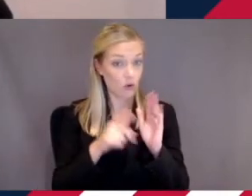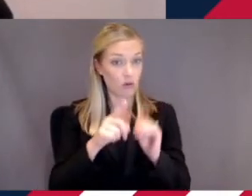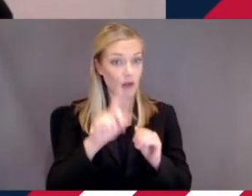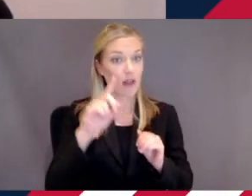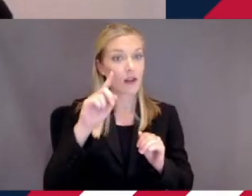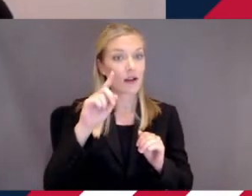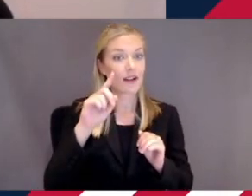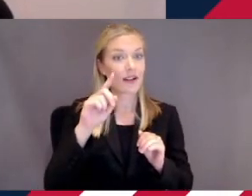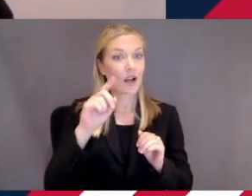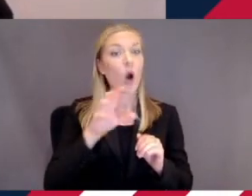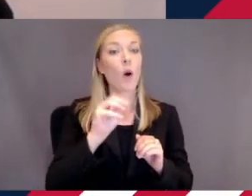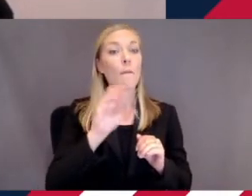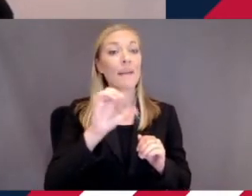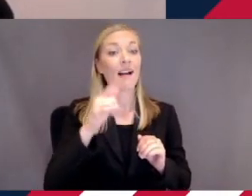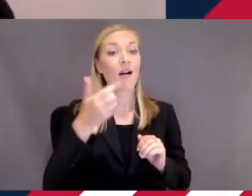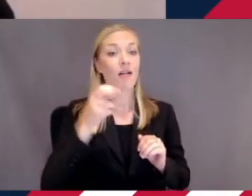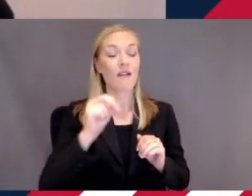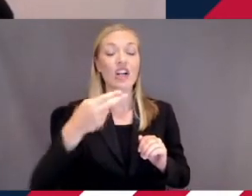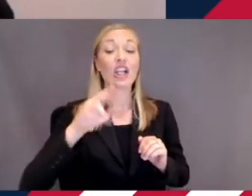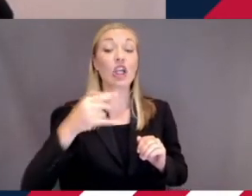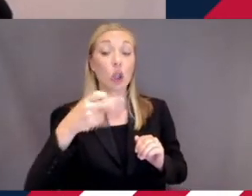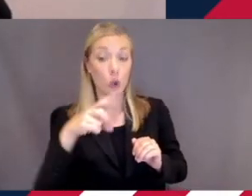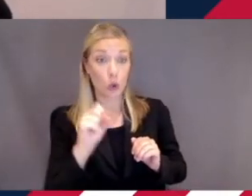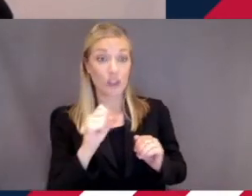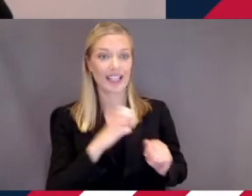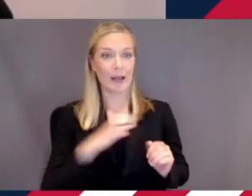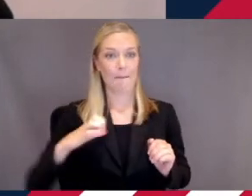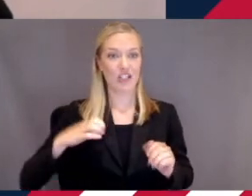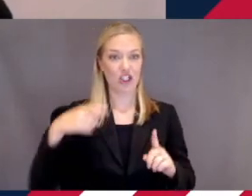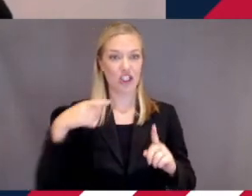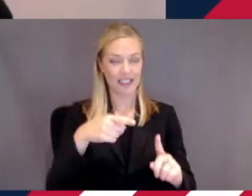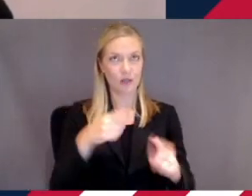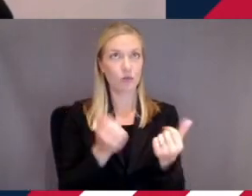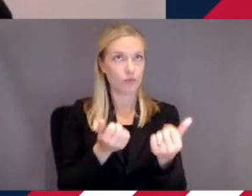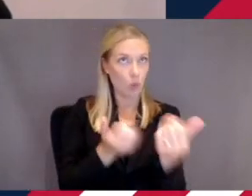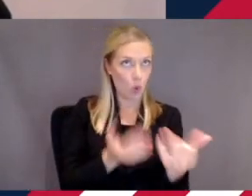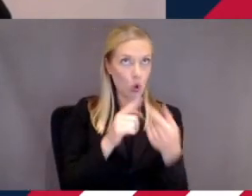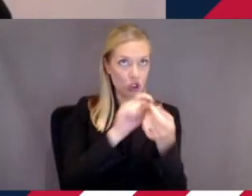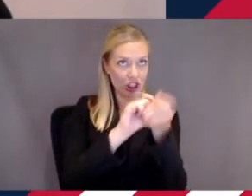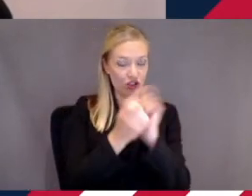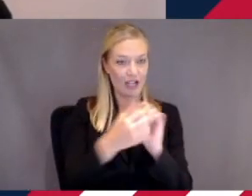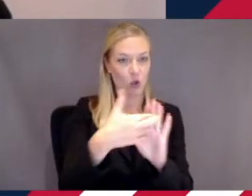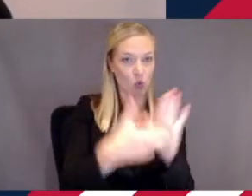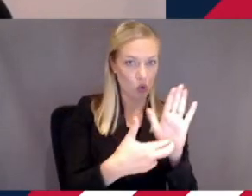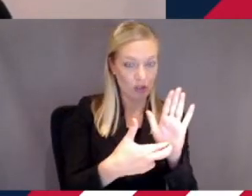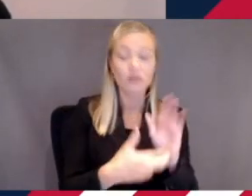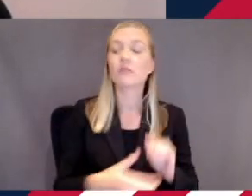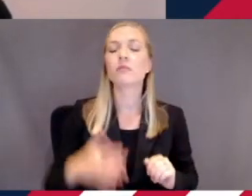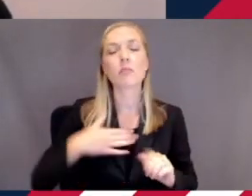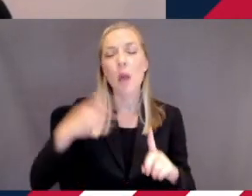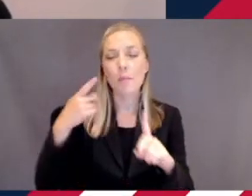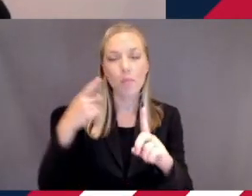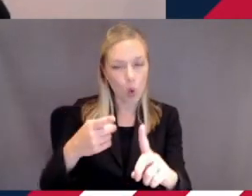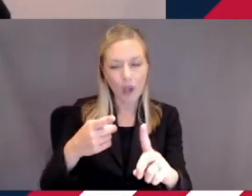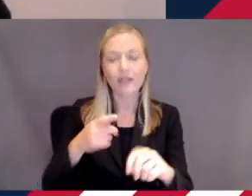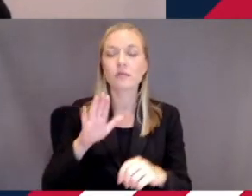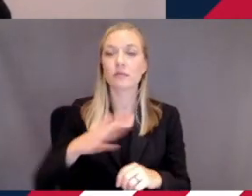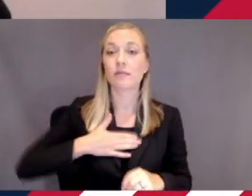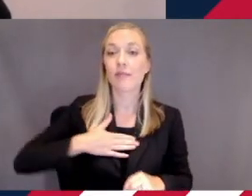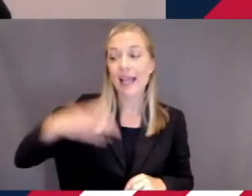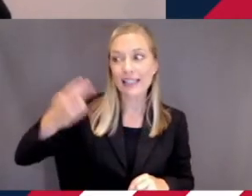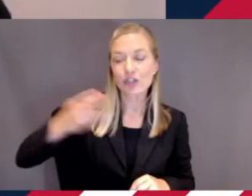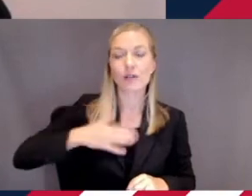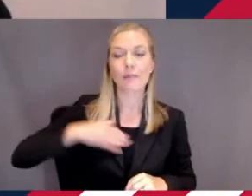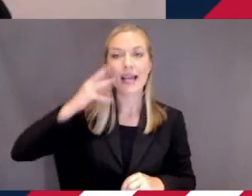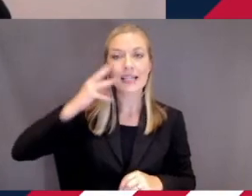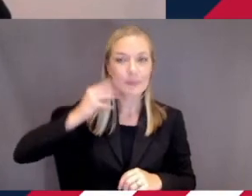modernize the Democratic Party. My point in raising all of that is to say, I don't think this is the place to be